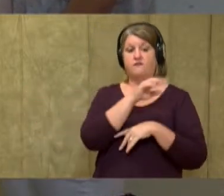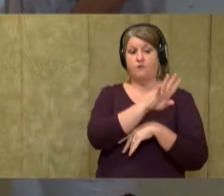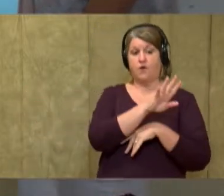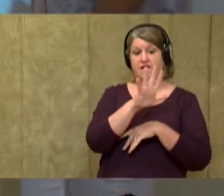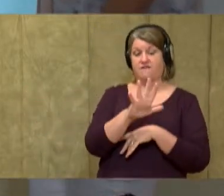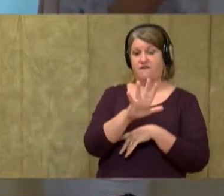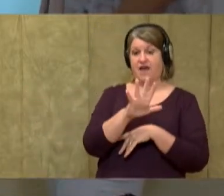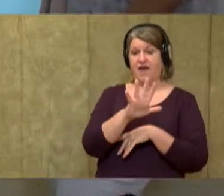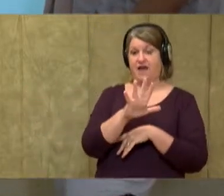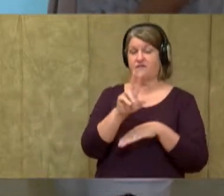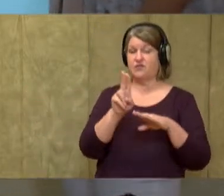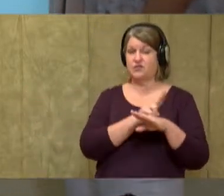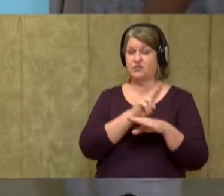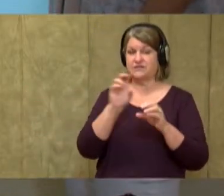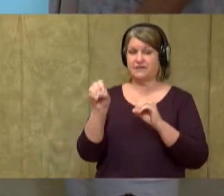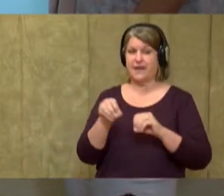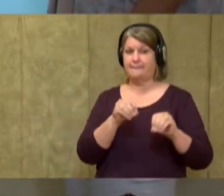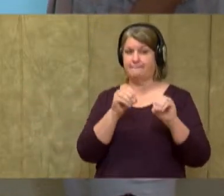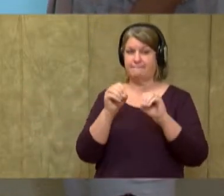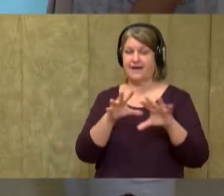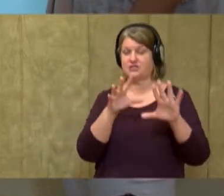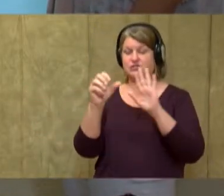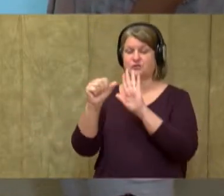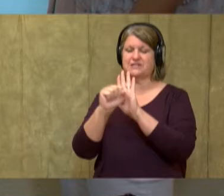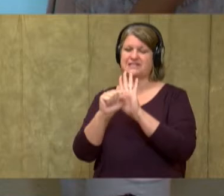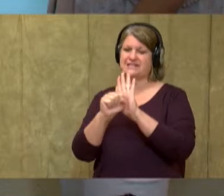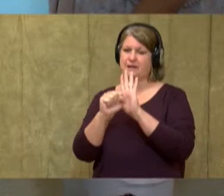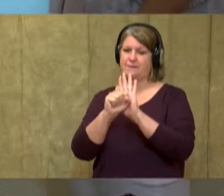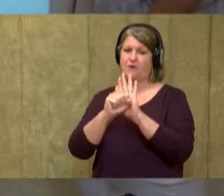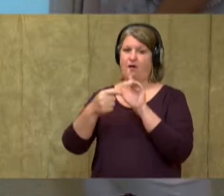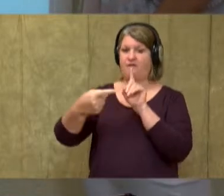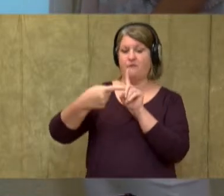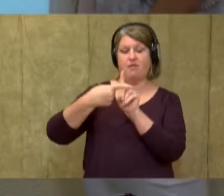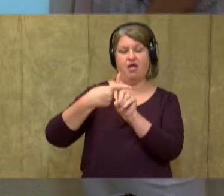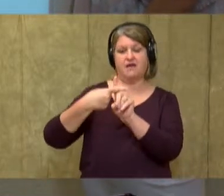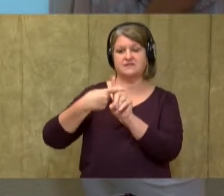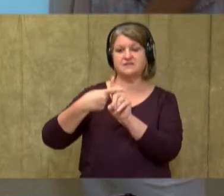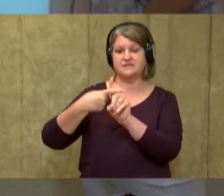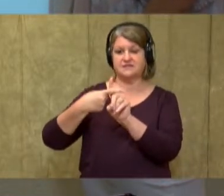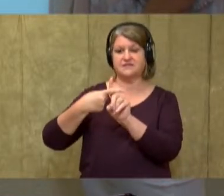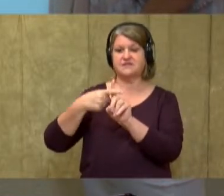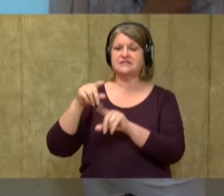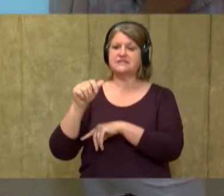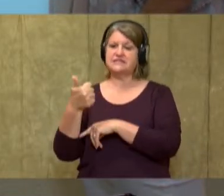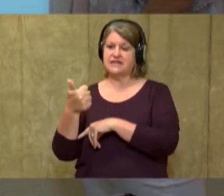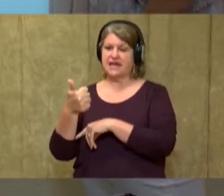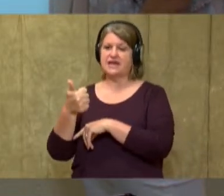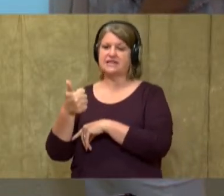45 using that magical symbol of plus 10